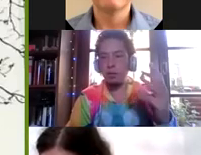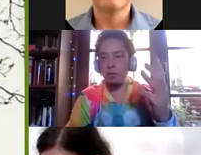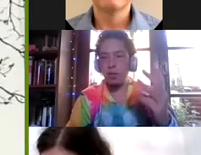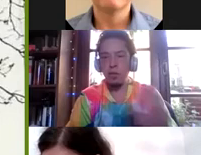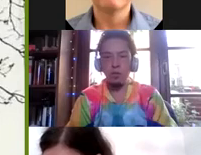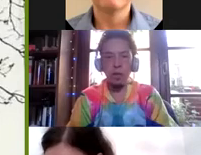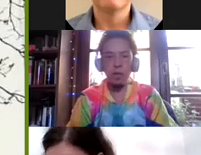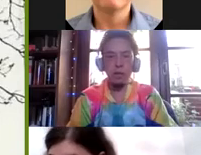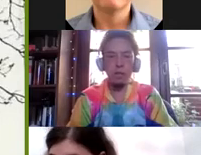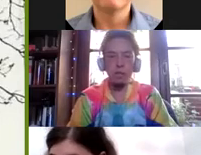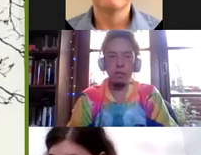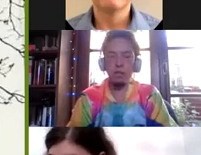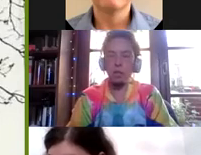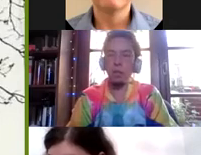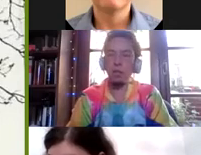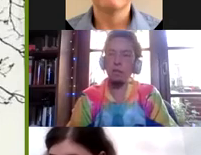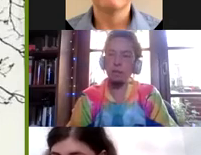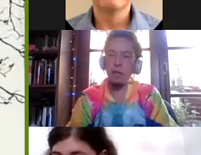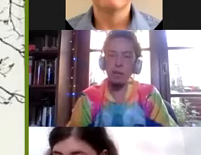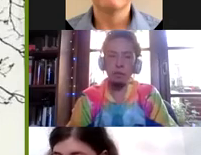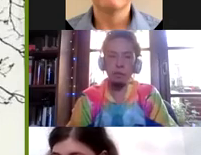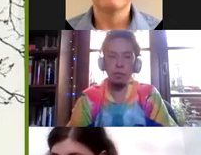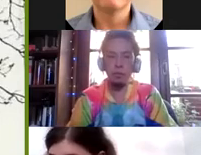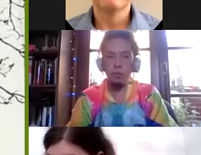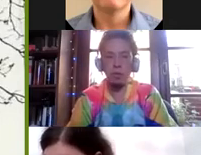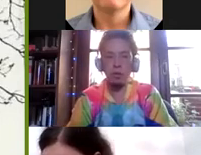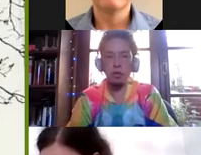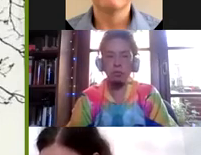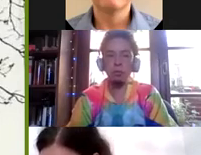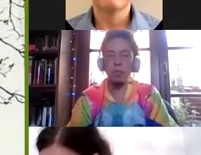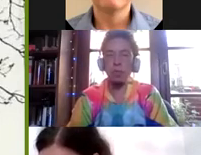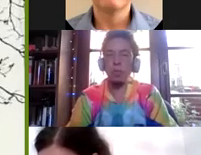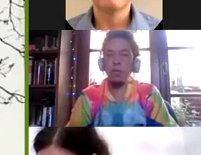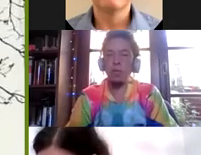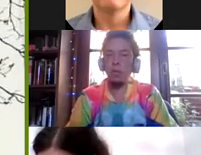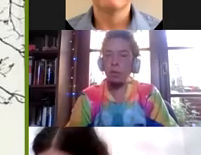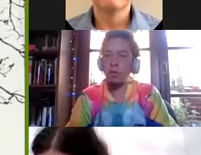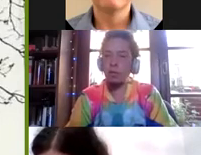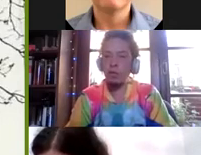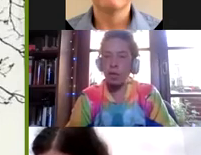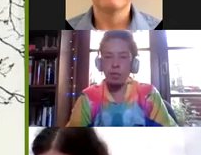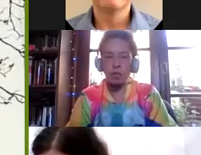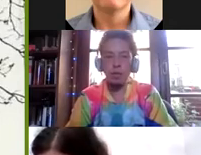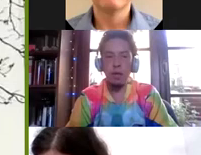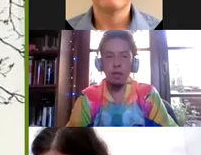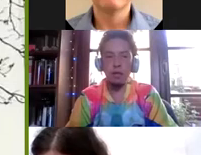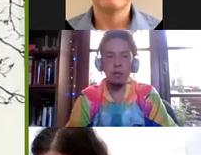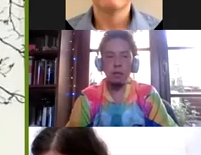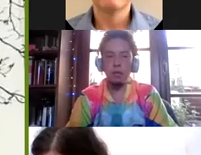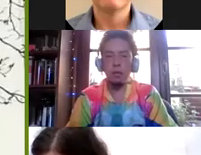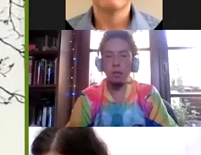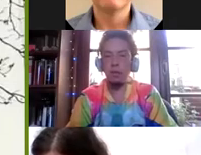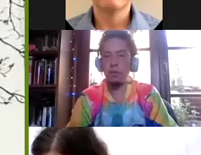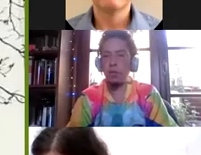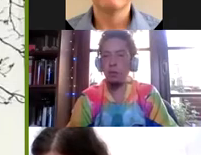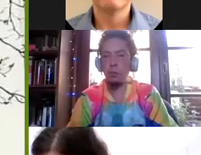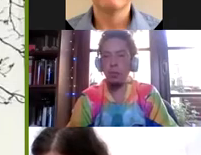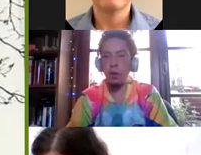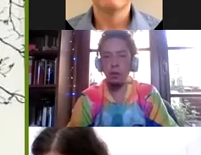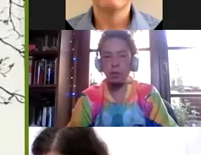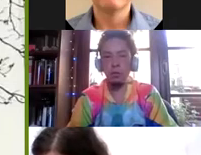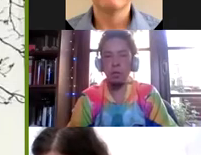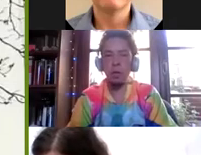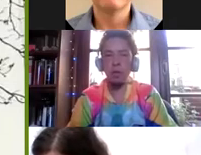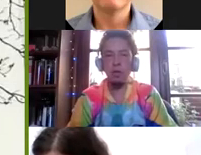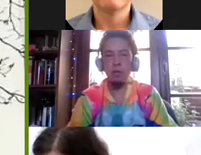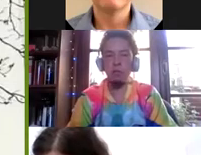Argentina. Our healthcare system in Argentina is a three-tier system, state or public system,